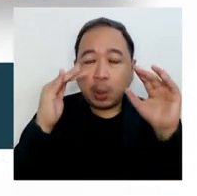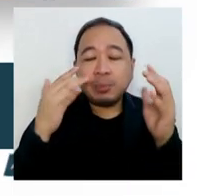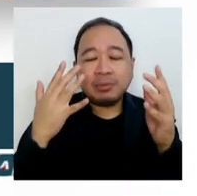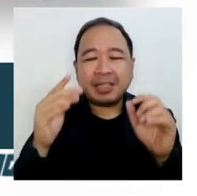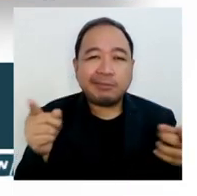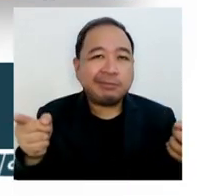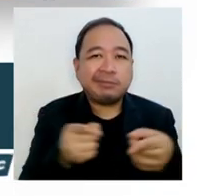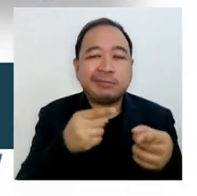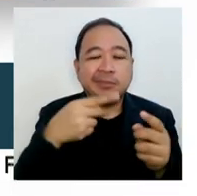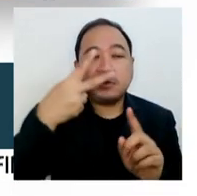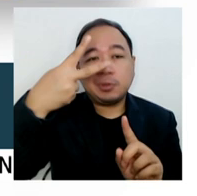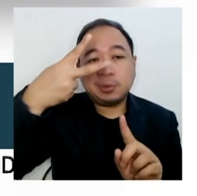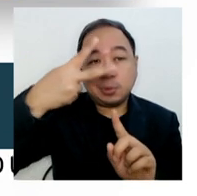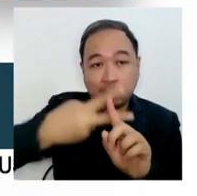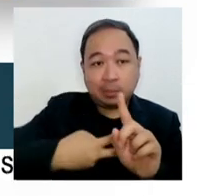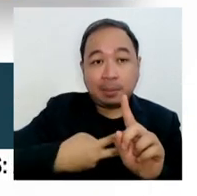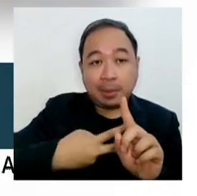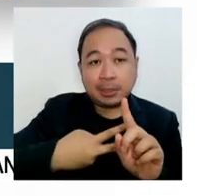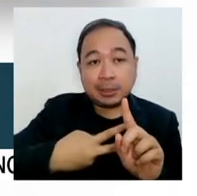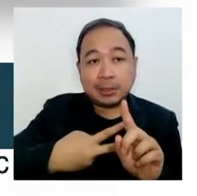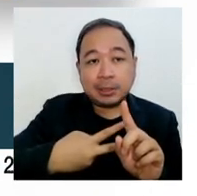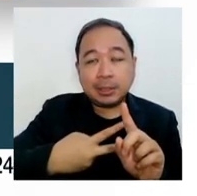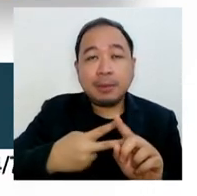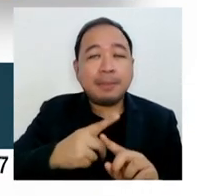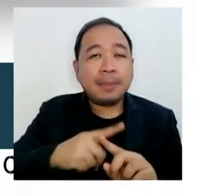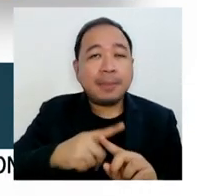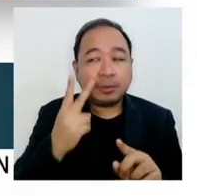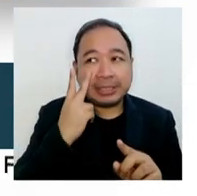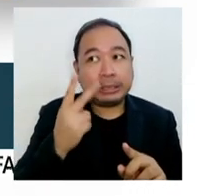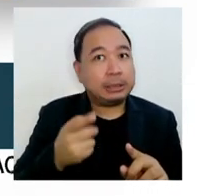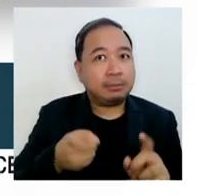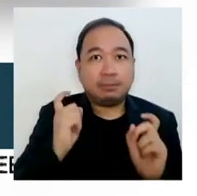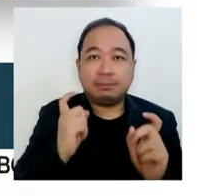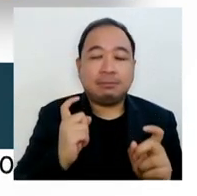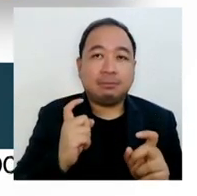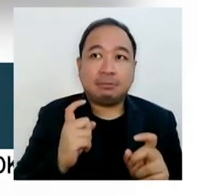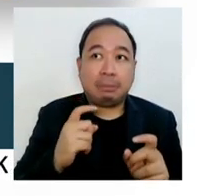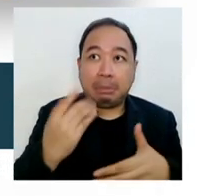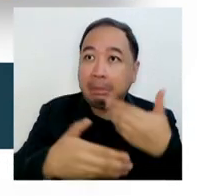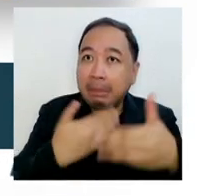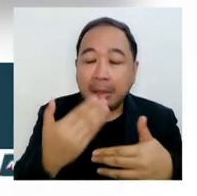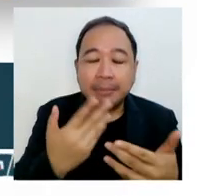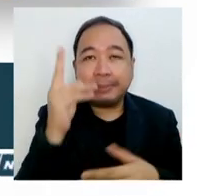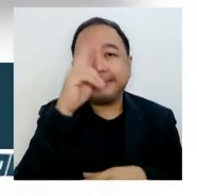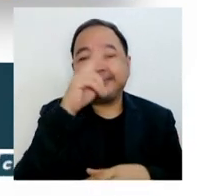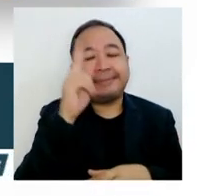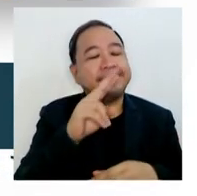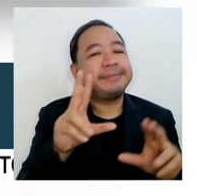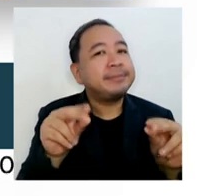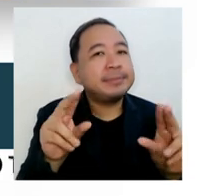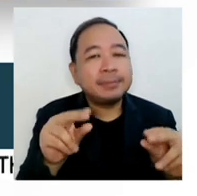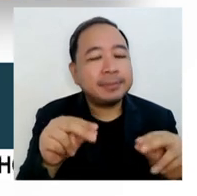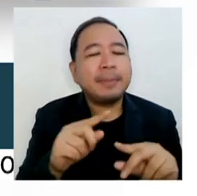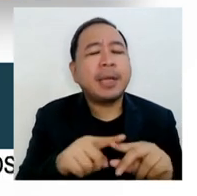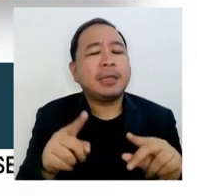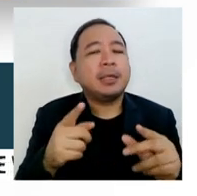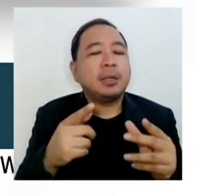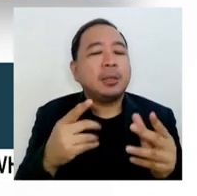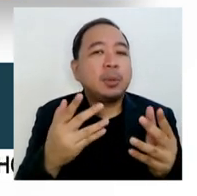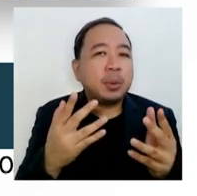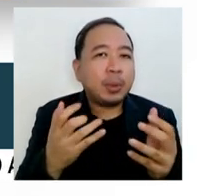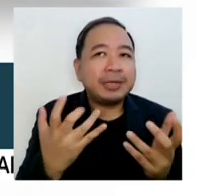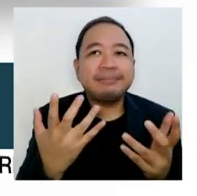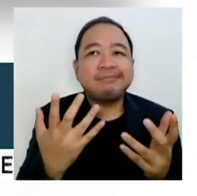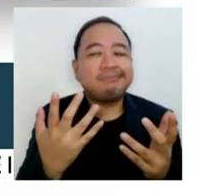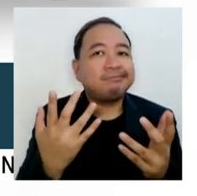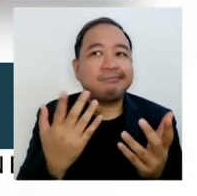to. Subalit ayaw rin naman po nilang masyadong madaliin dahil makompromise din naman po at mabaliwala